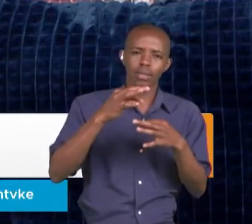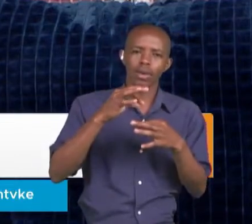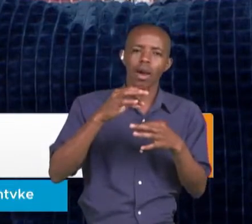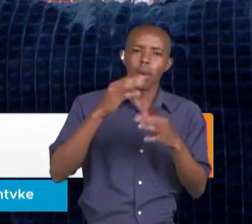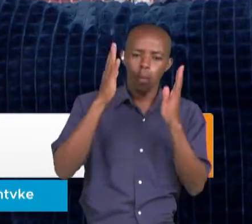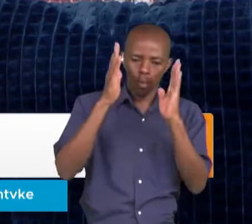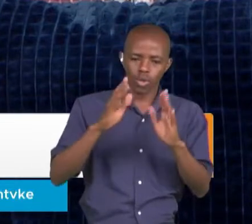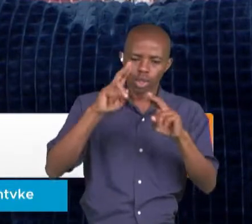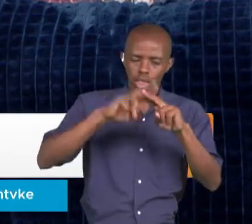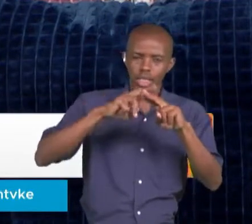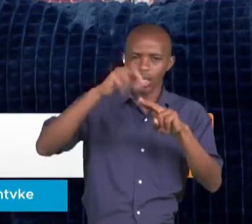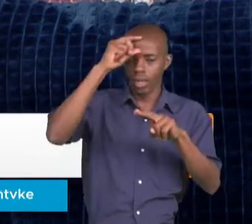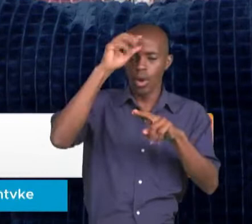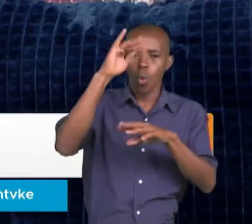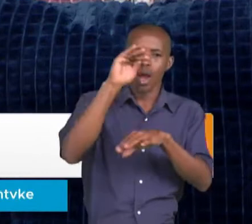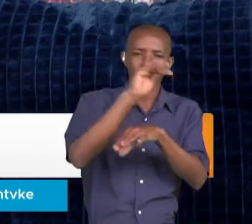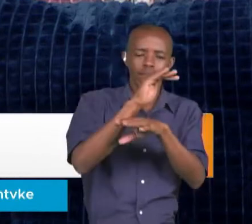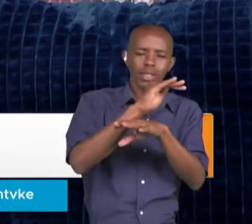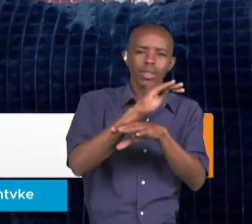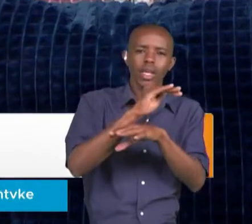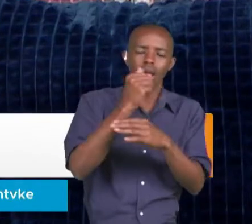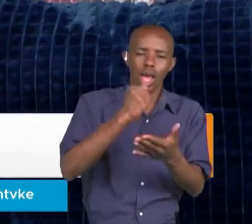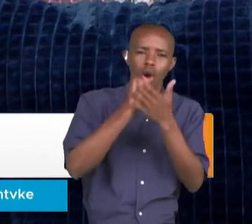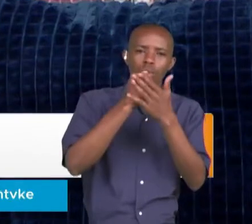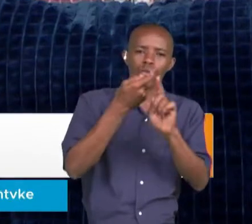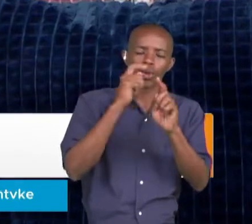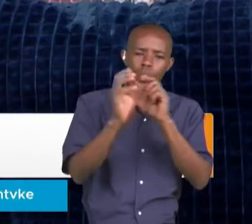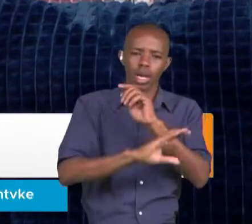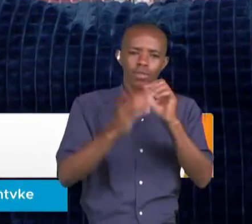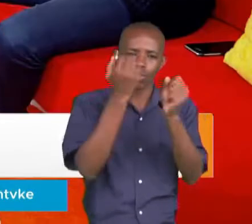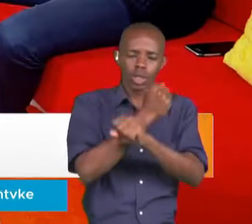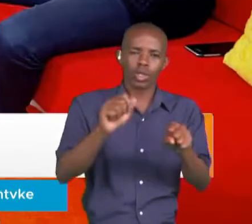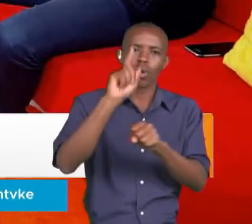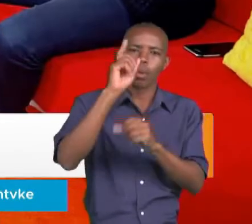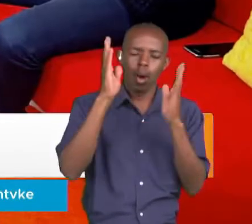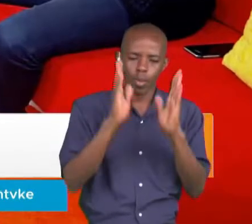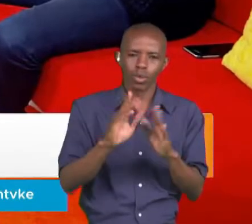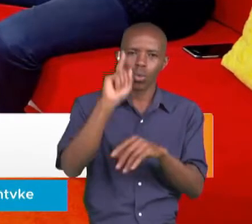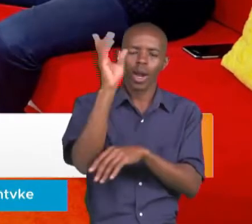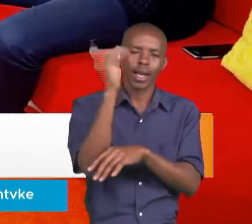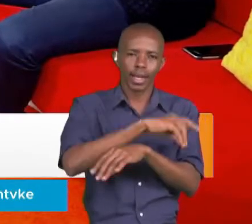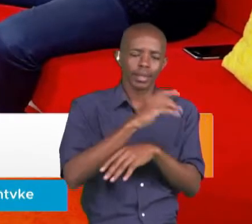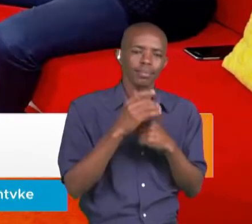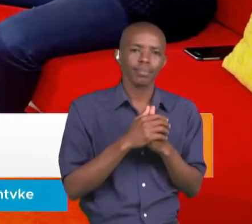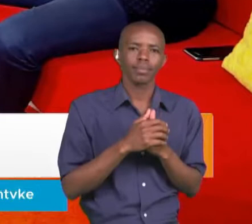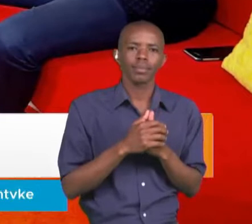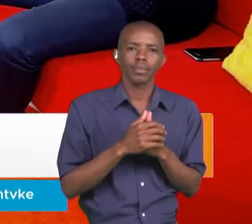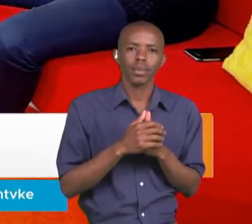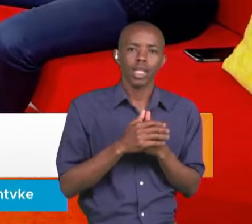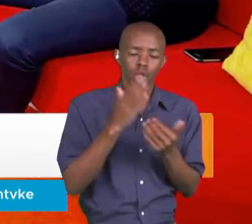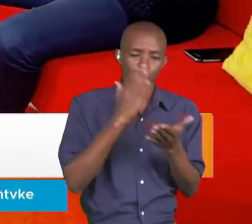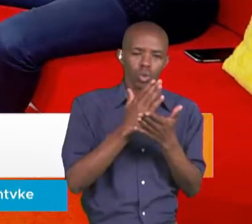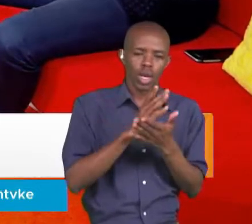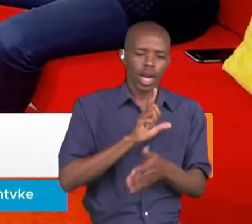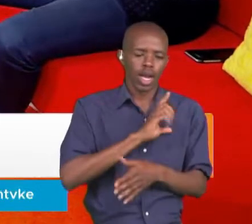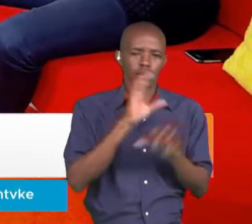So why will they seek help from a country that will come and rescue the guy in one day thereabout? And it's unfortunate just